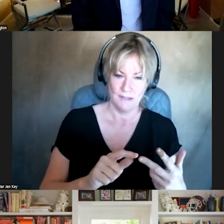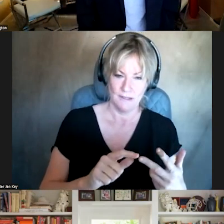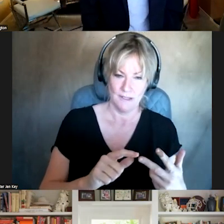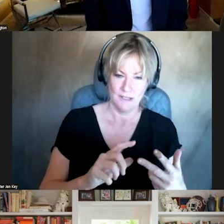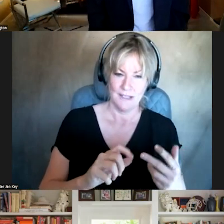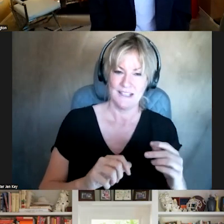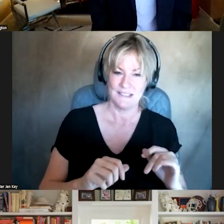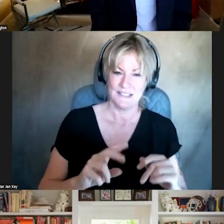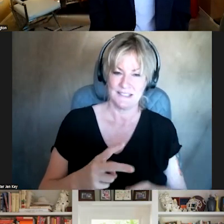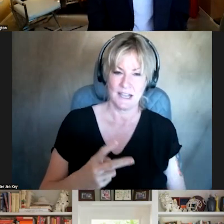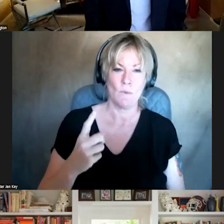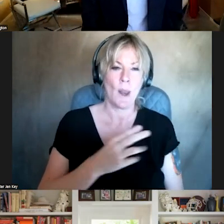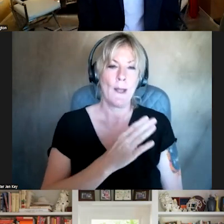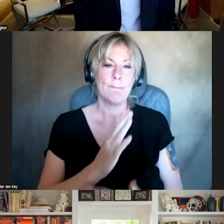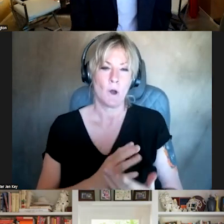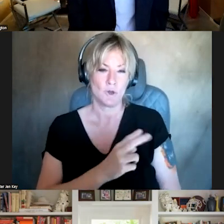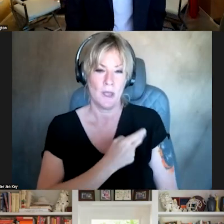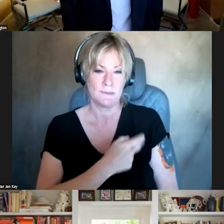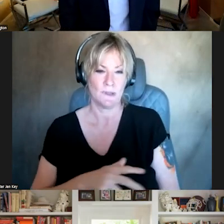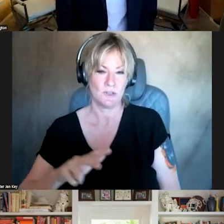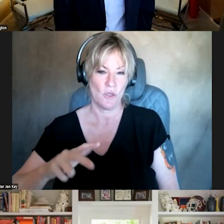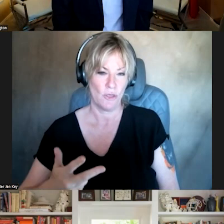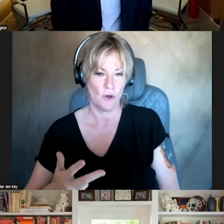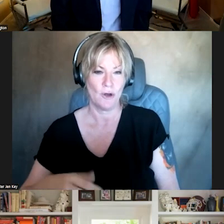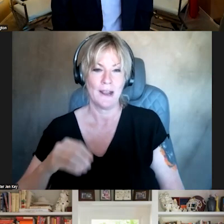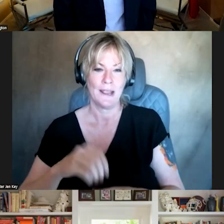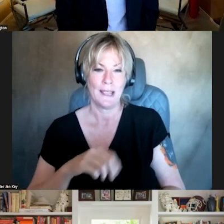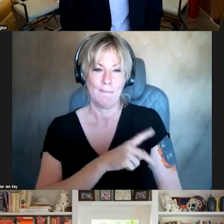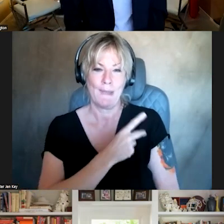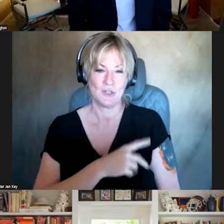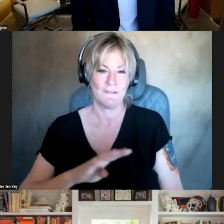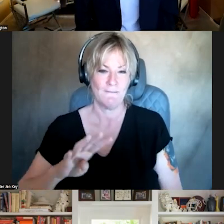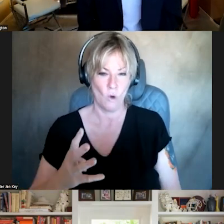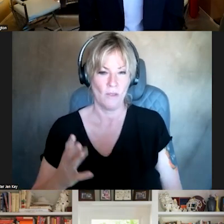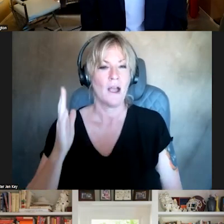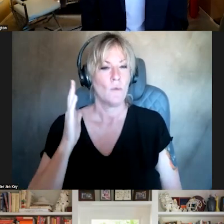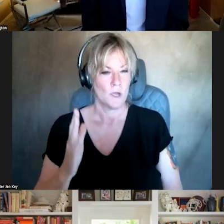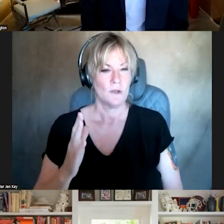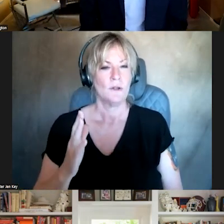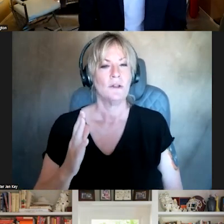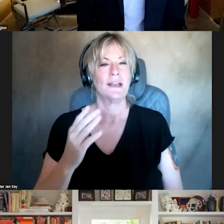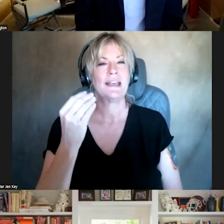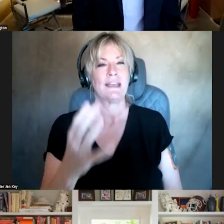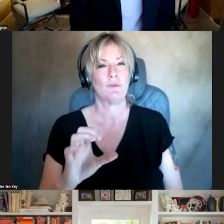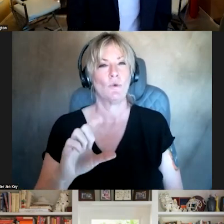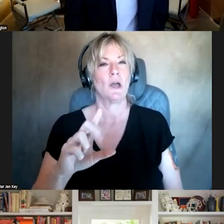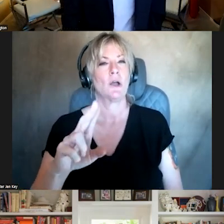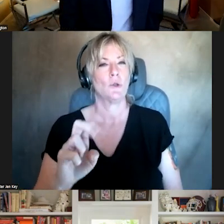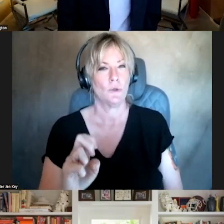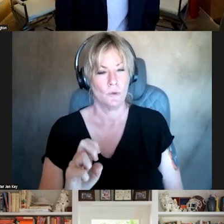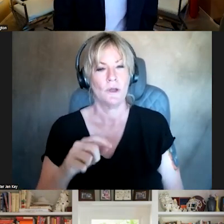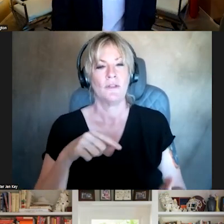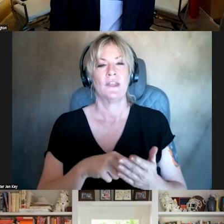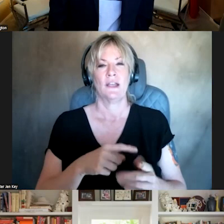Partial hospitalization is in third place, with inpatient in fourth. I will share a clue that this is from